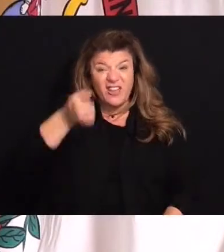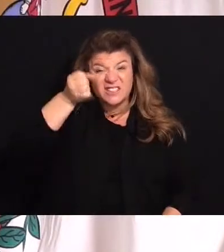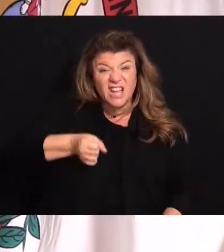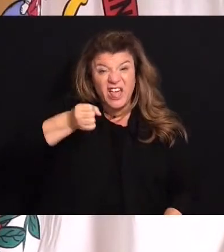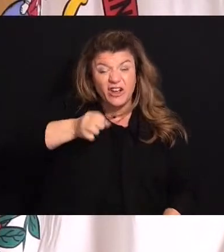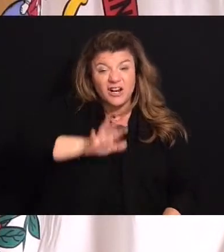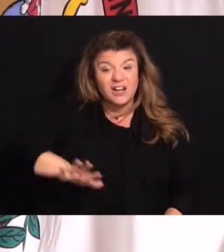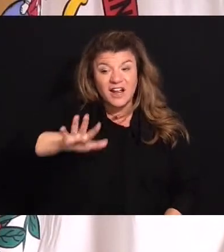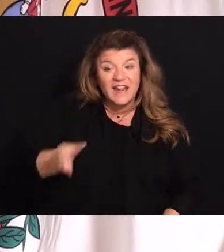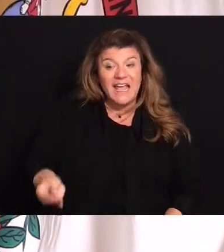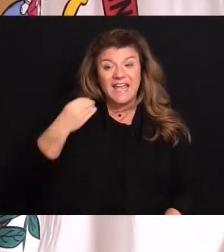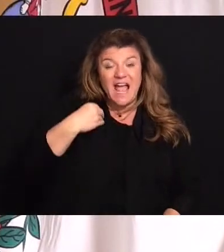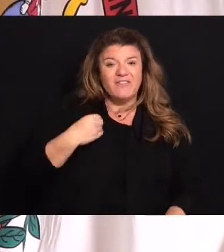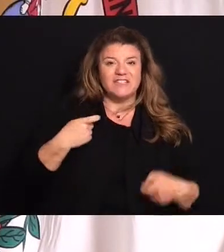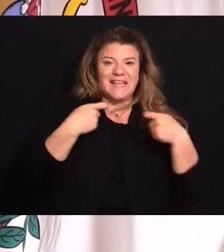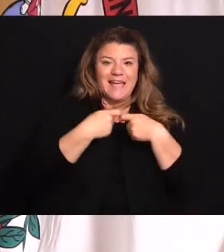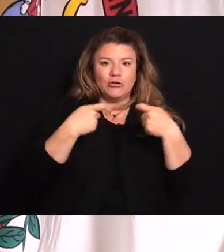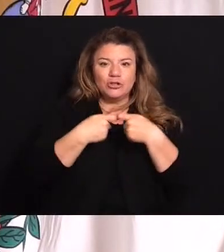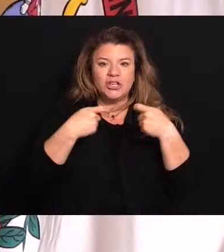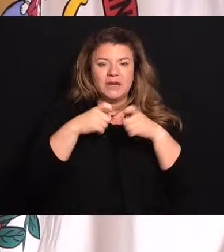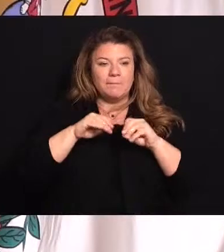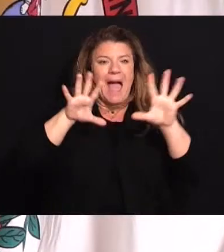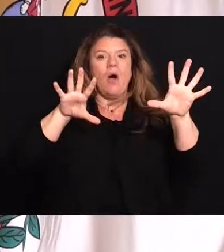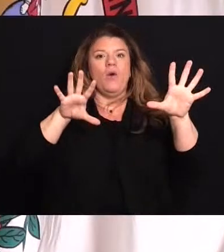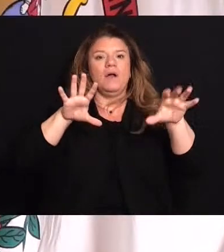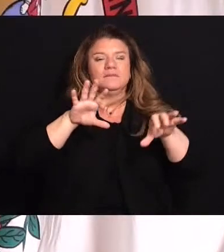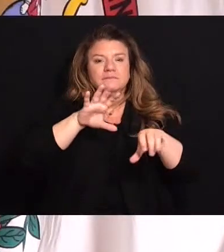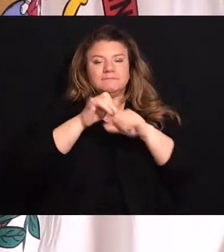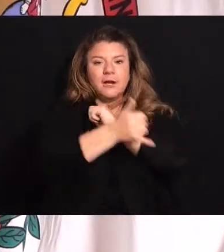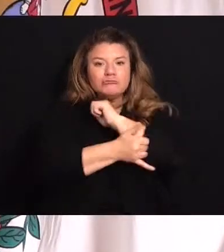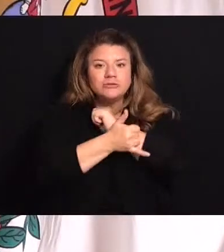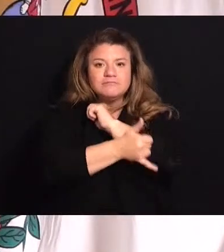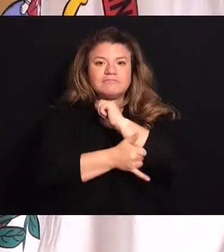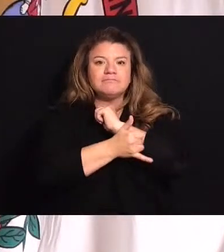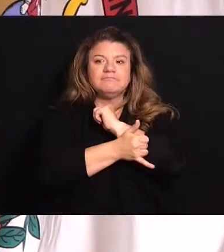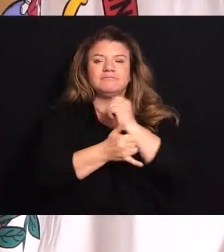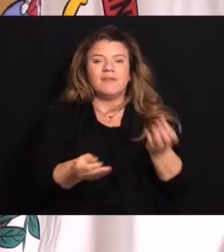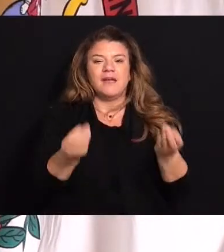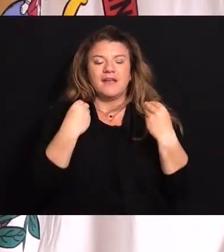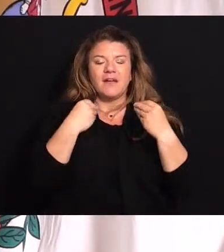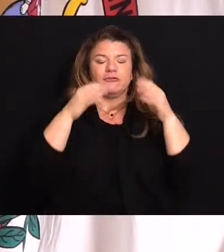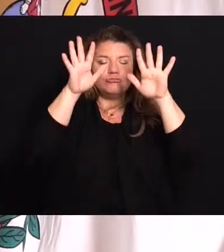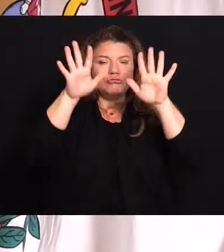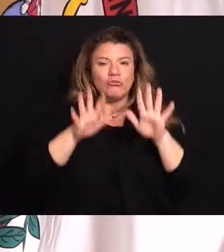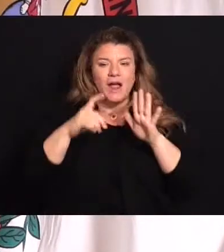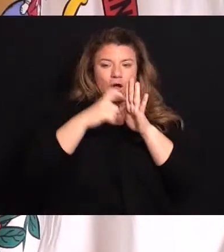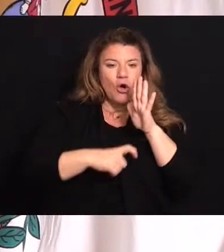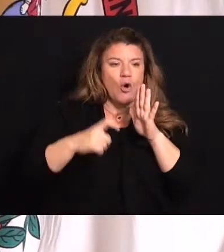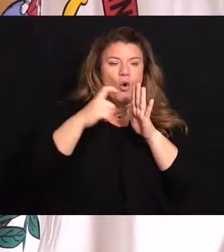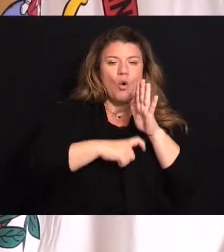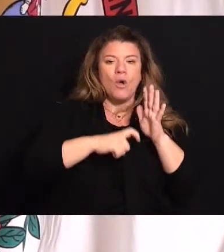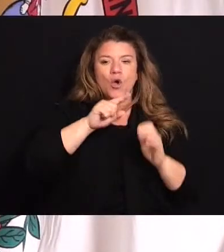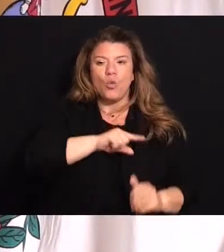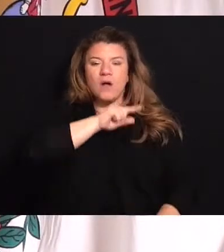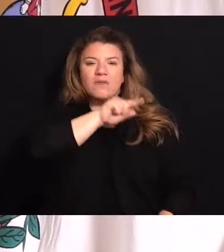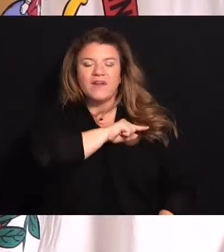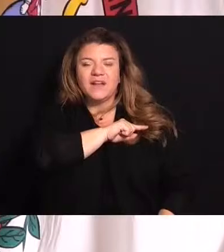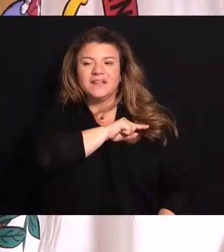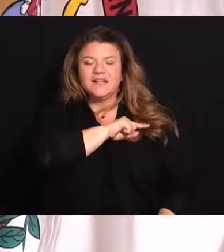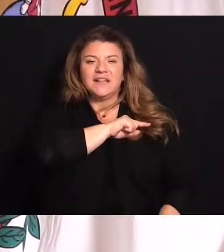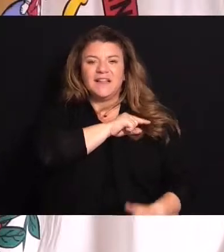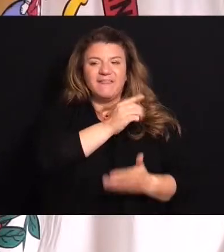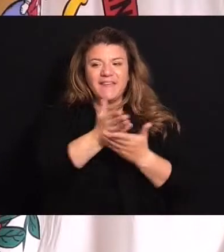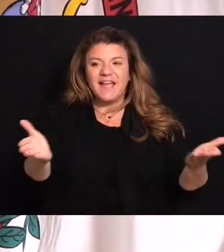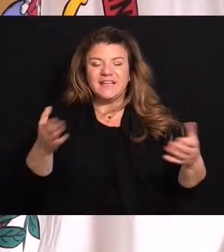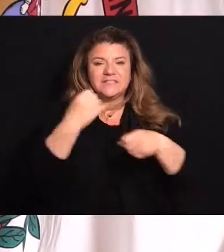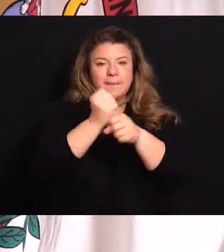the energy to power the country, and absolutely gave us the great coal qualities, the great metallurgical coal qualities to